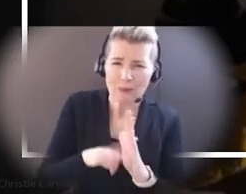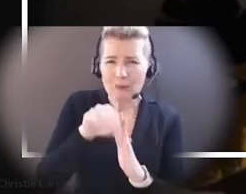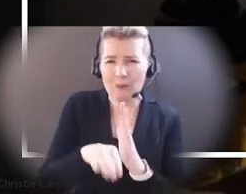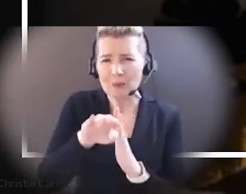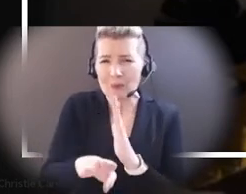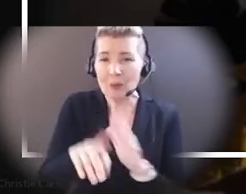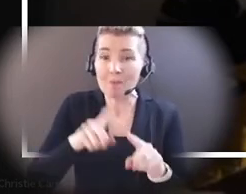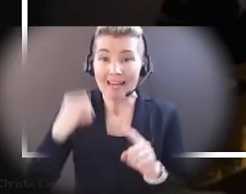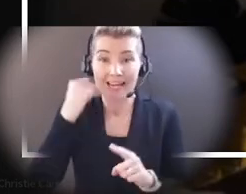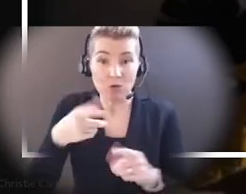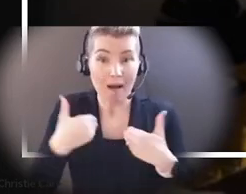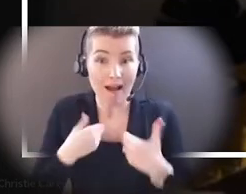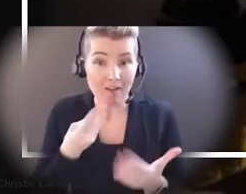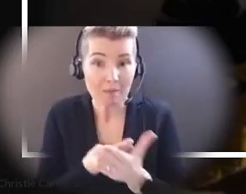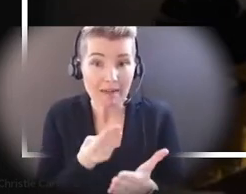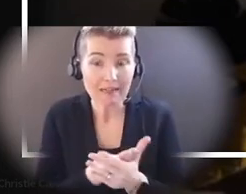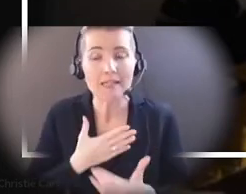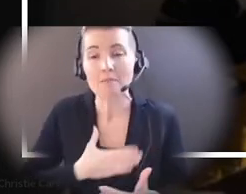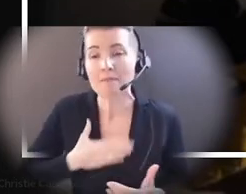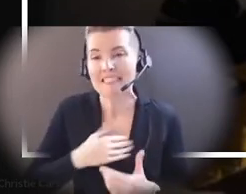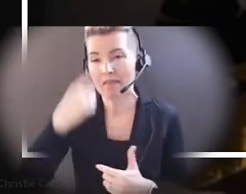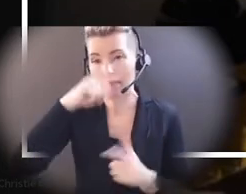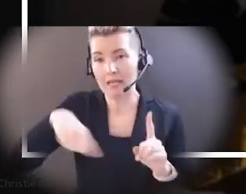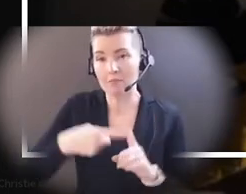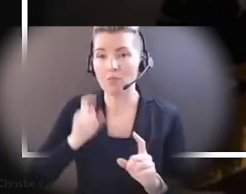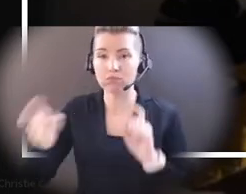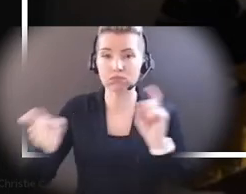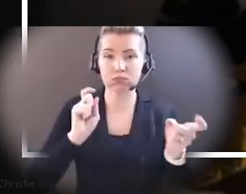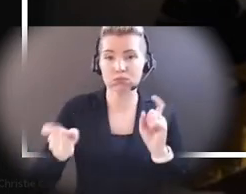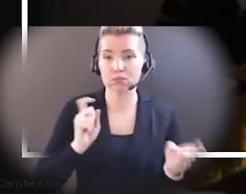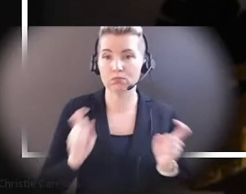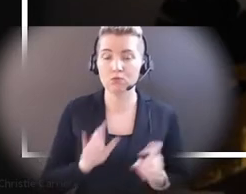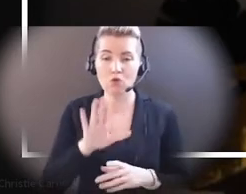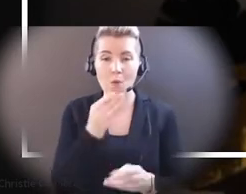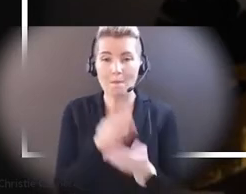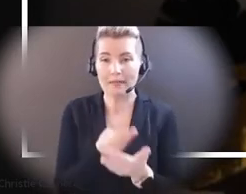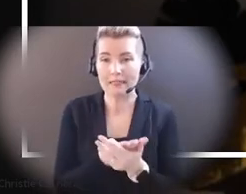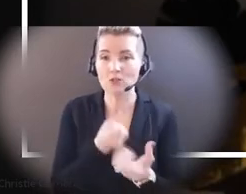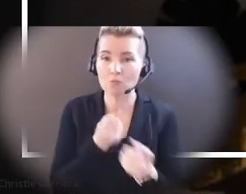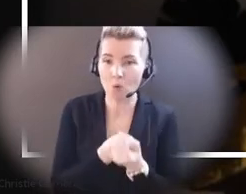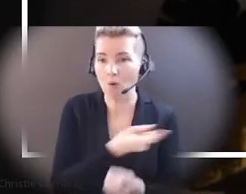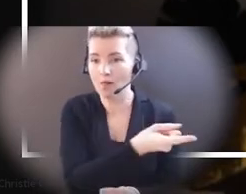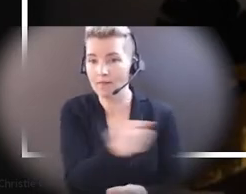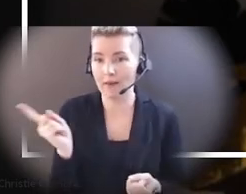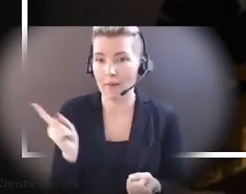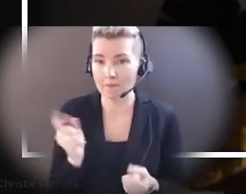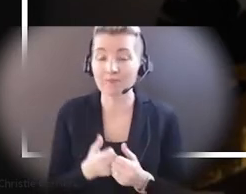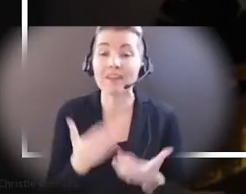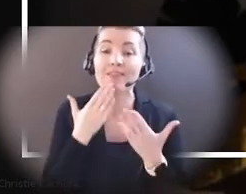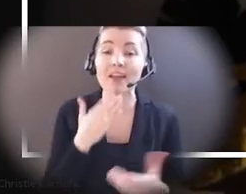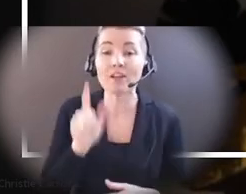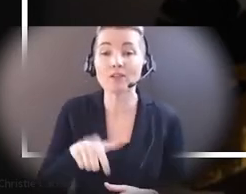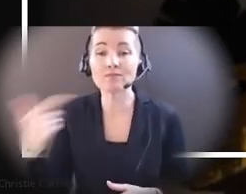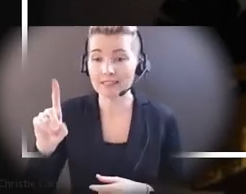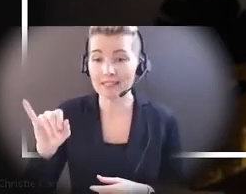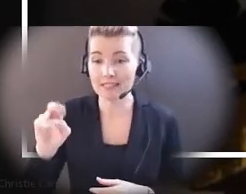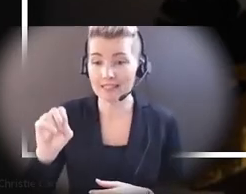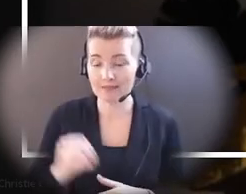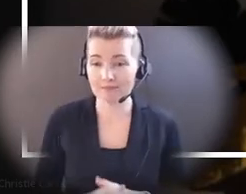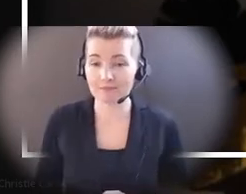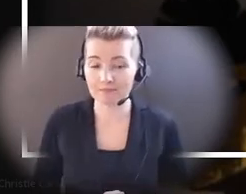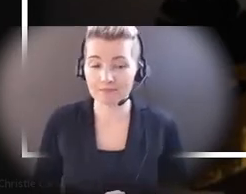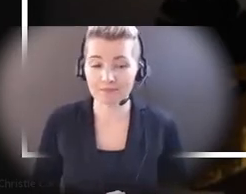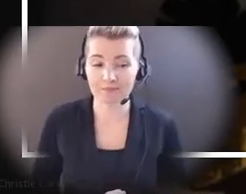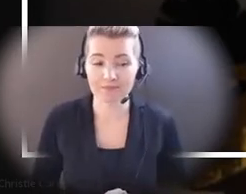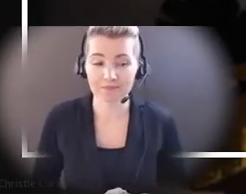these Indigenous communities and activist groups. Thank you. So now I'm going to pass it over to Nadine to say a few words.